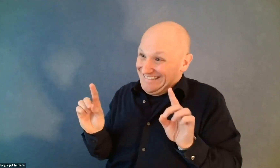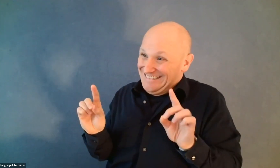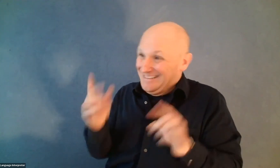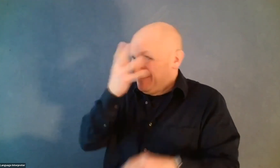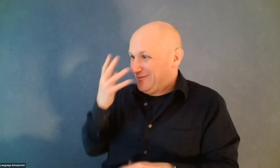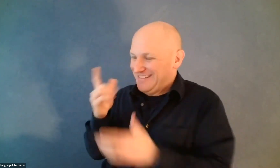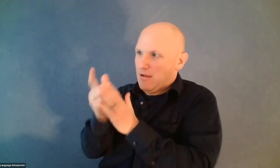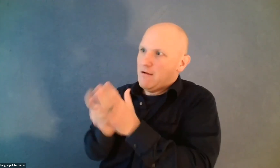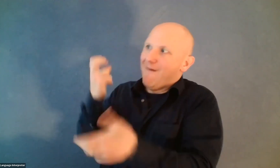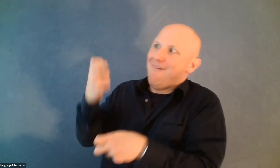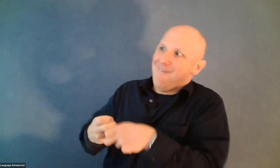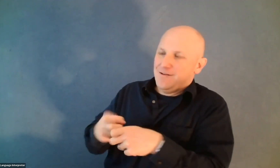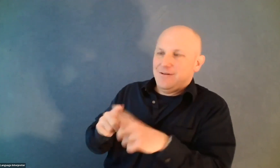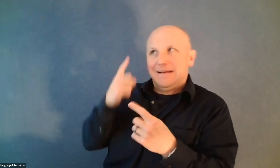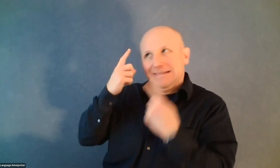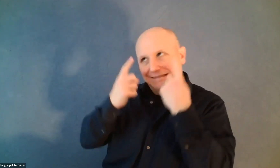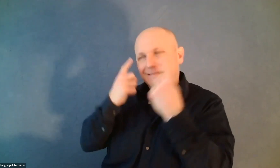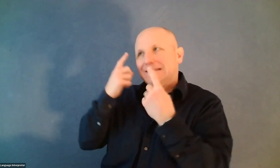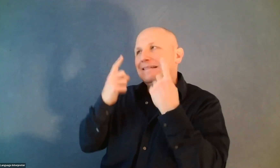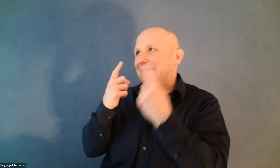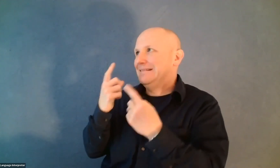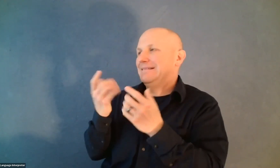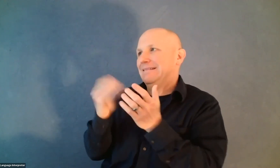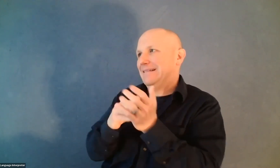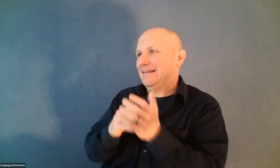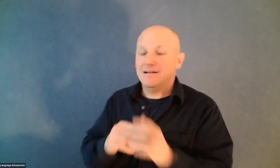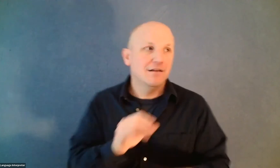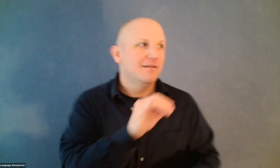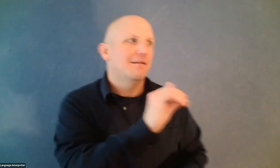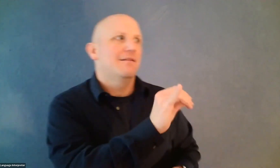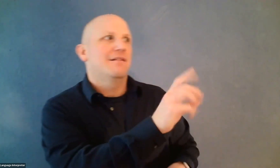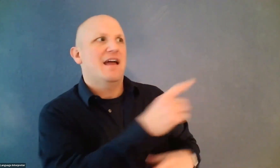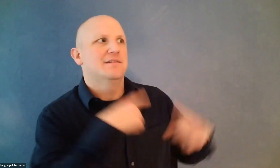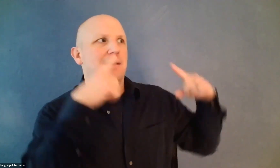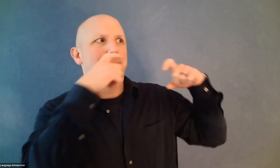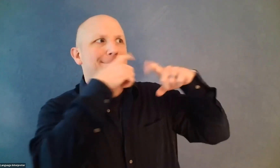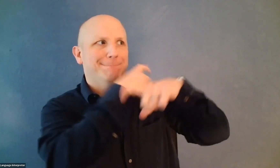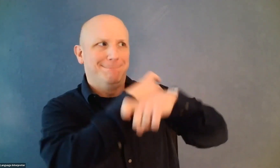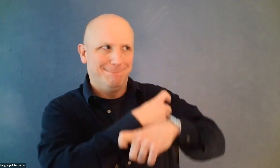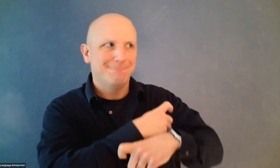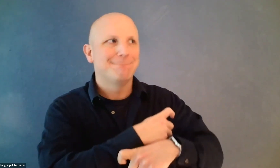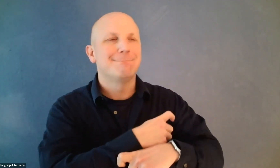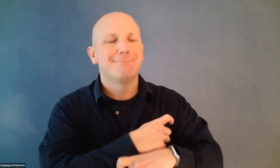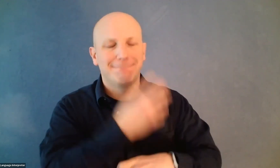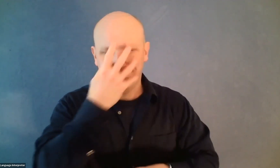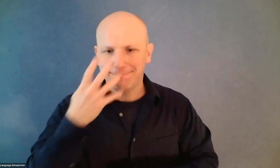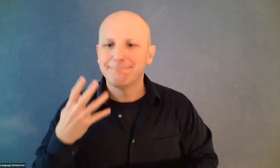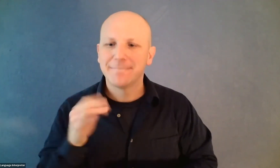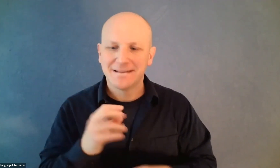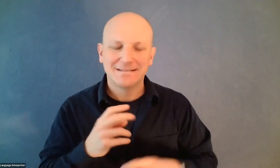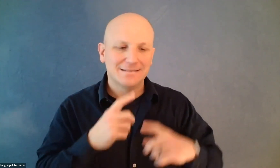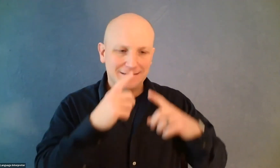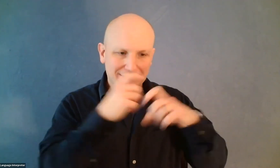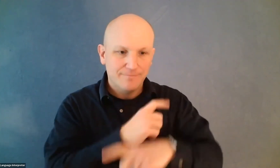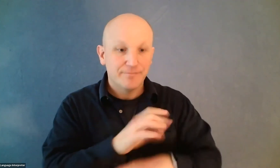Yeah, it is a complicated area of law, but yeah, and just knowing Cynthia, she, had been out of school for a